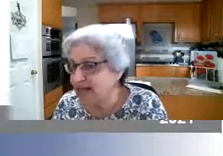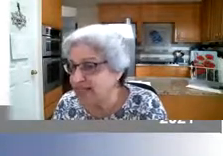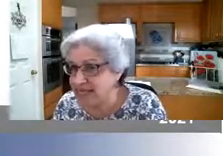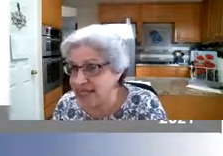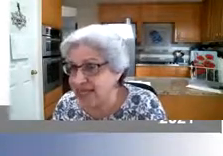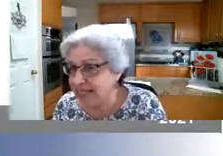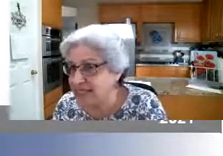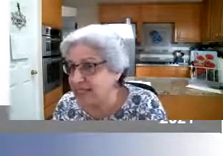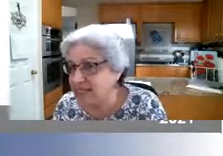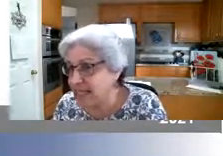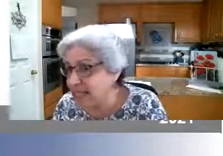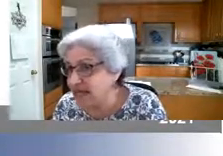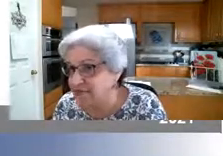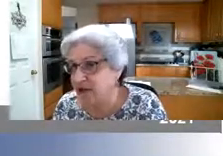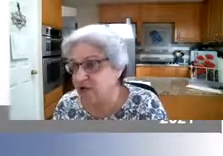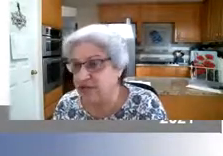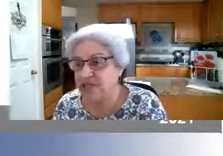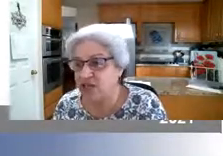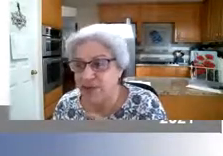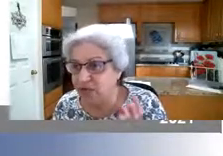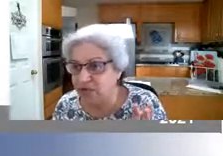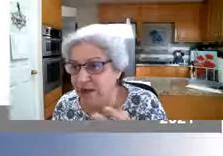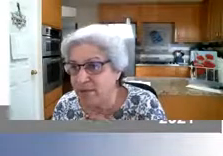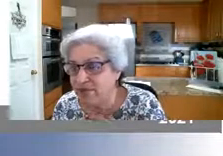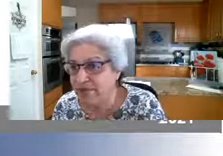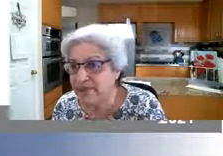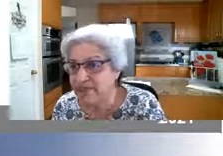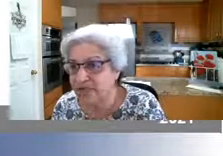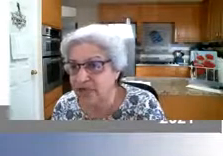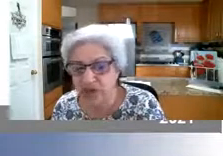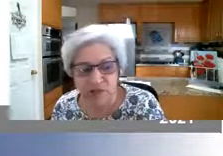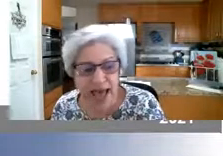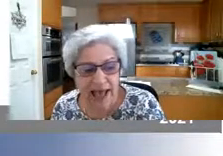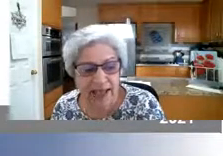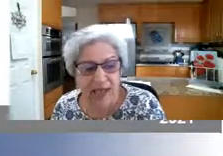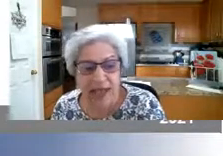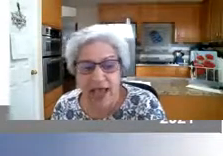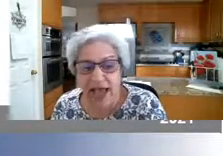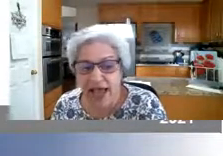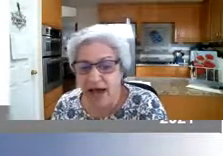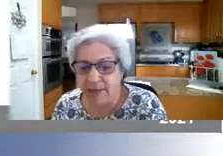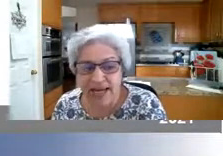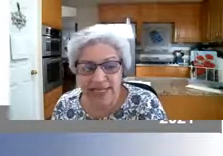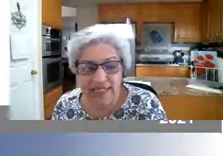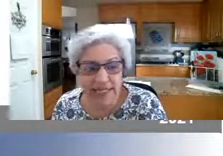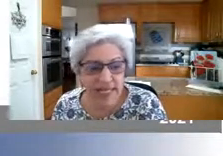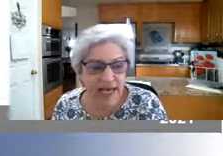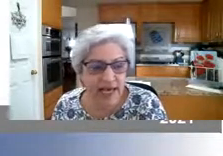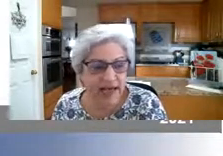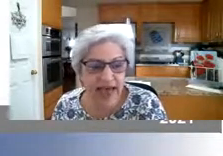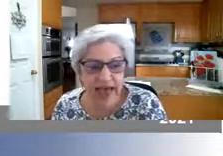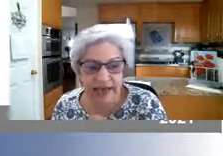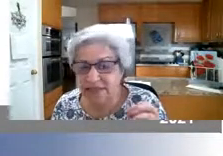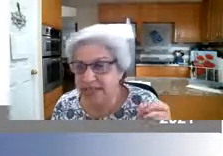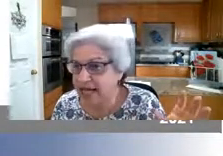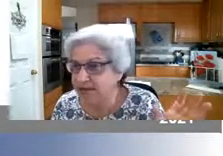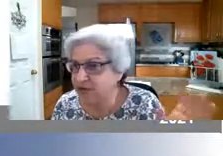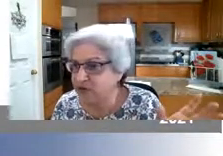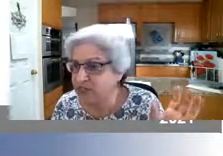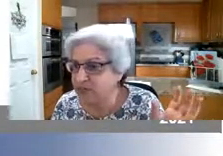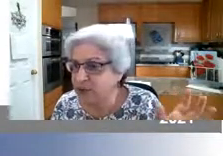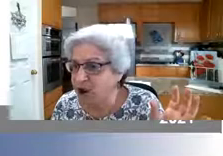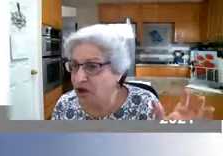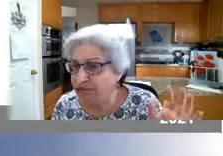with the vaccine against the Zika virus that you may remember from several years back. And in Zika,